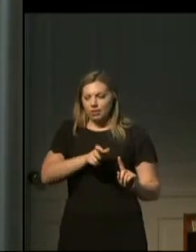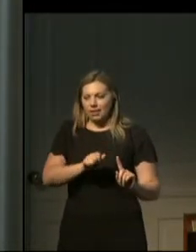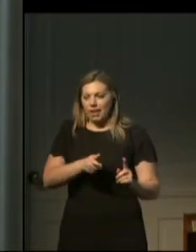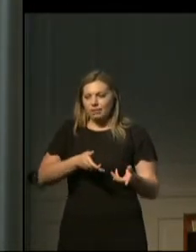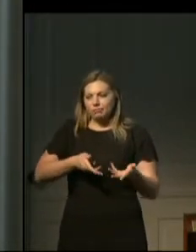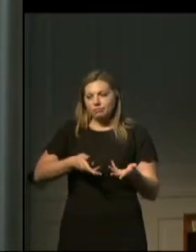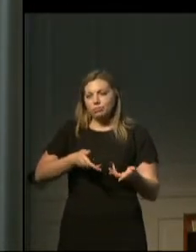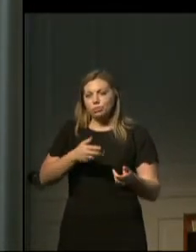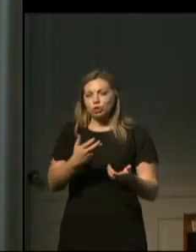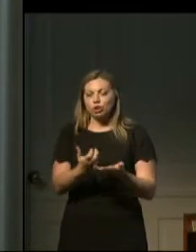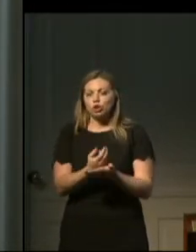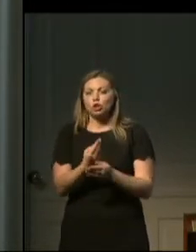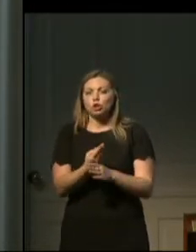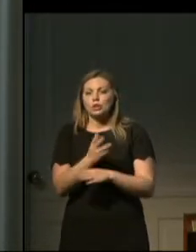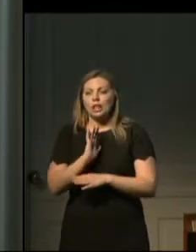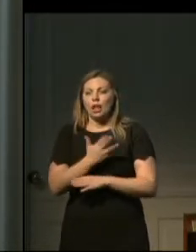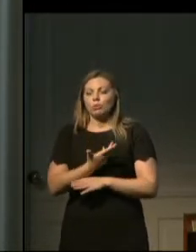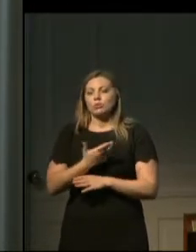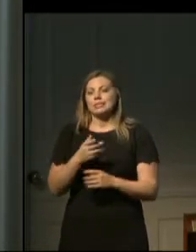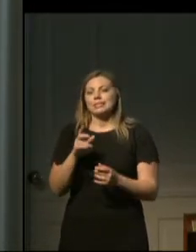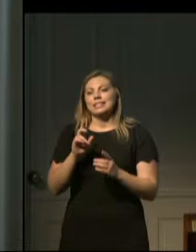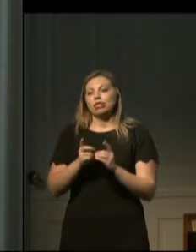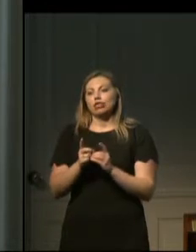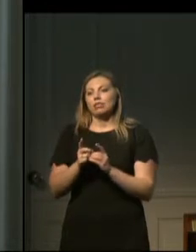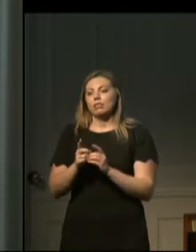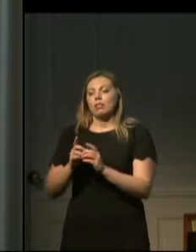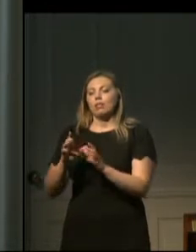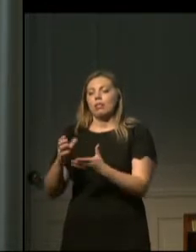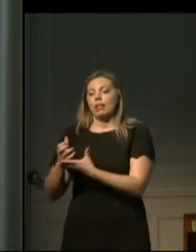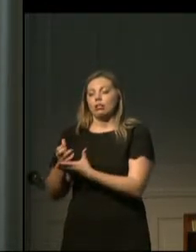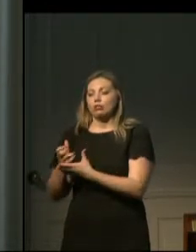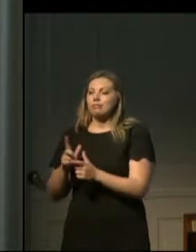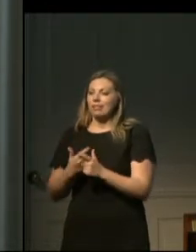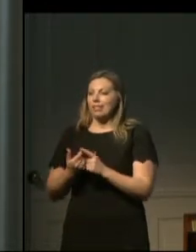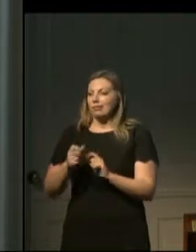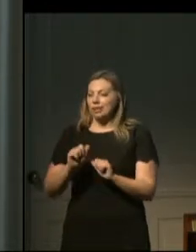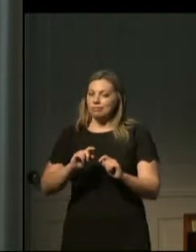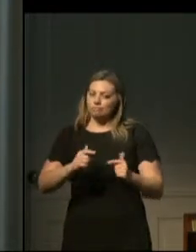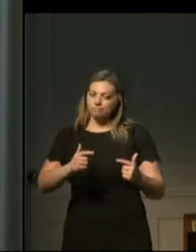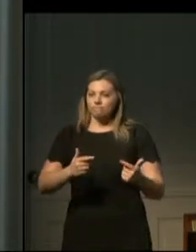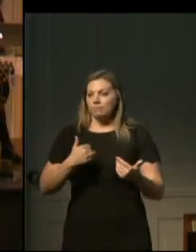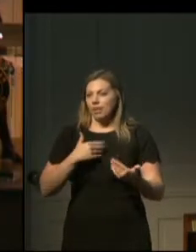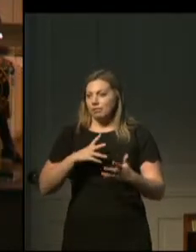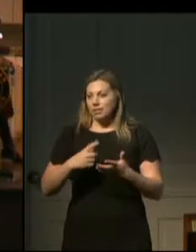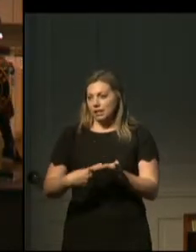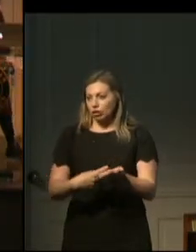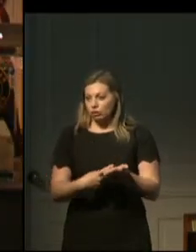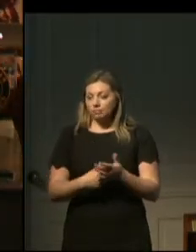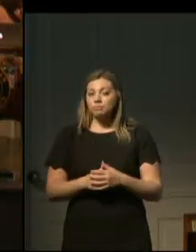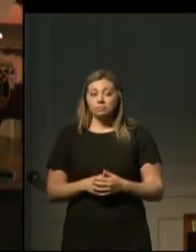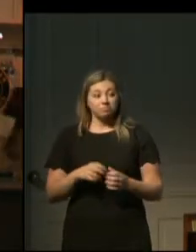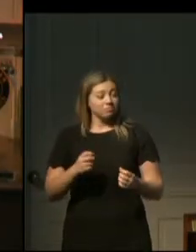digital collections, and then we'll open it to discussion. Would you like to begin?